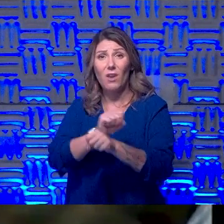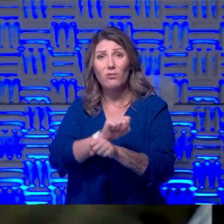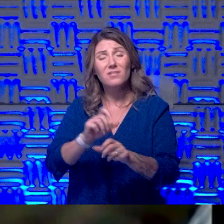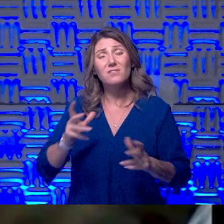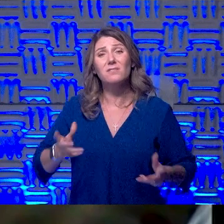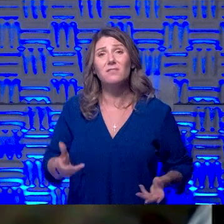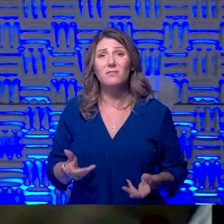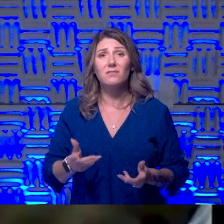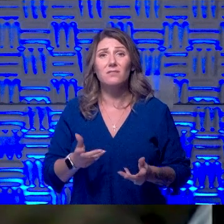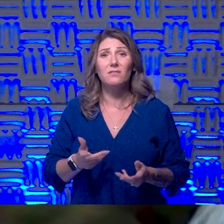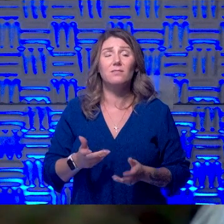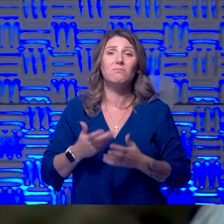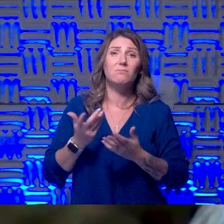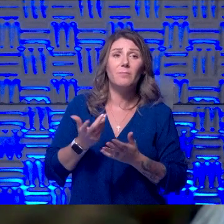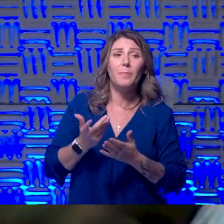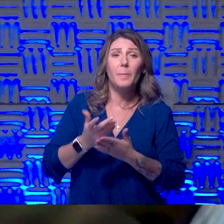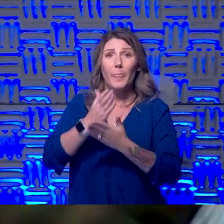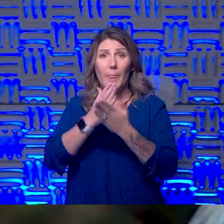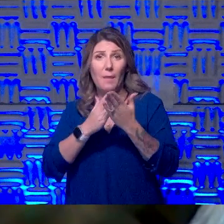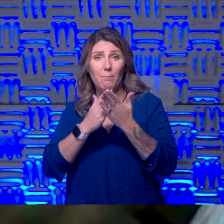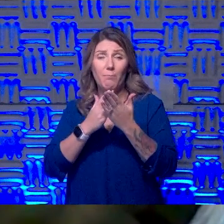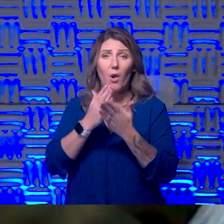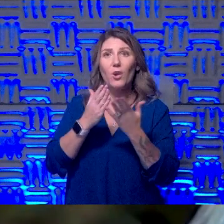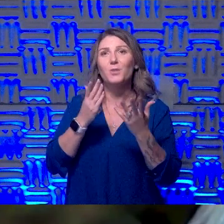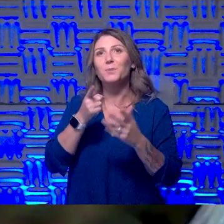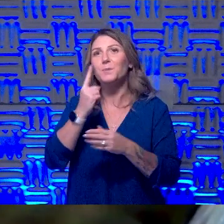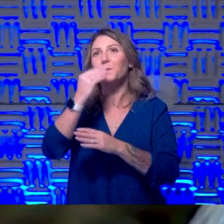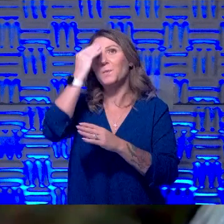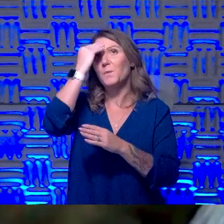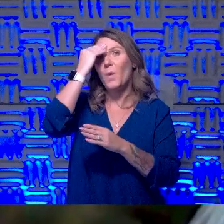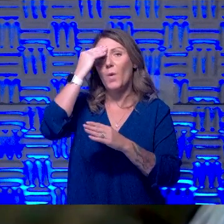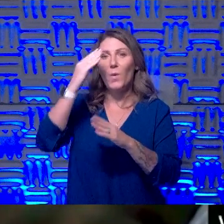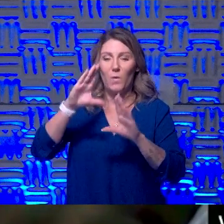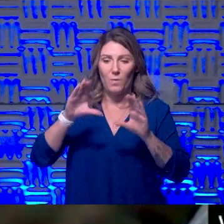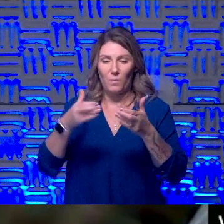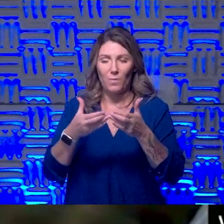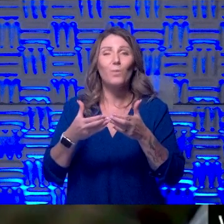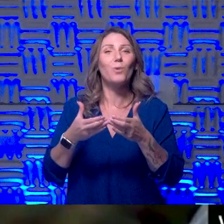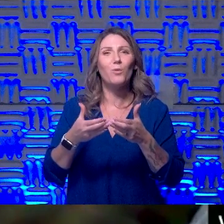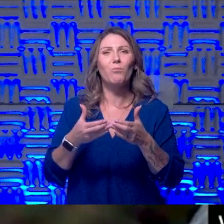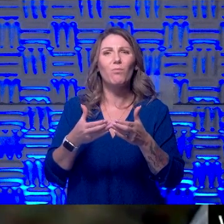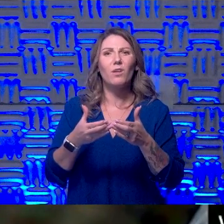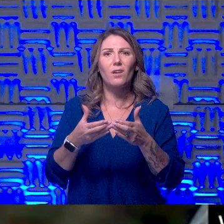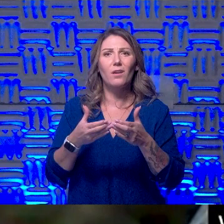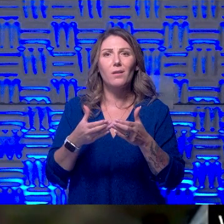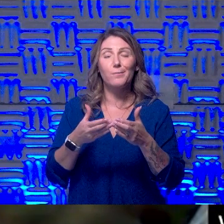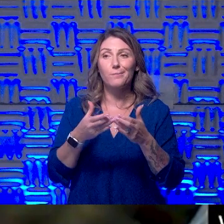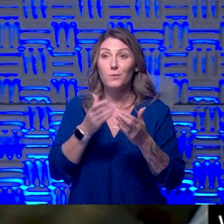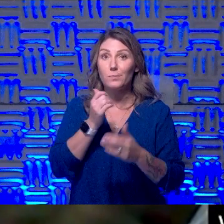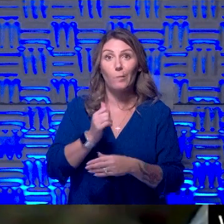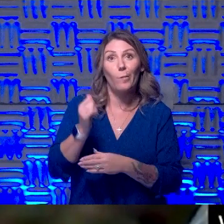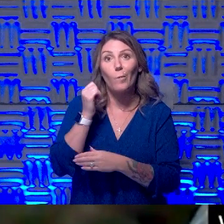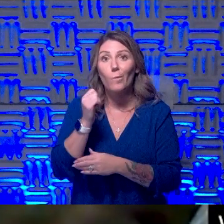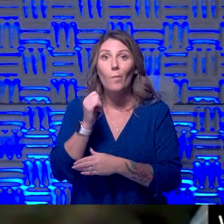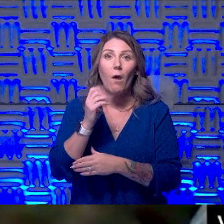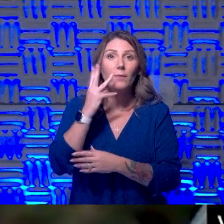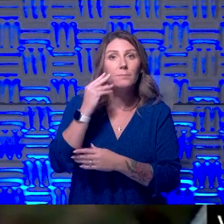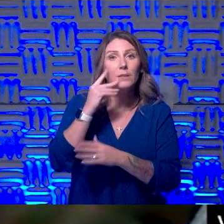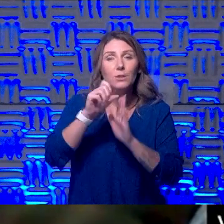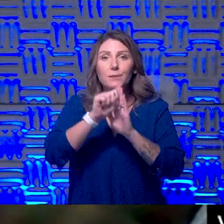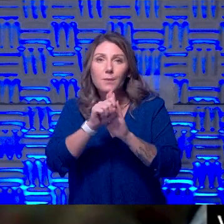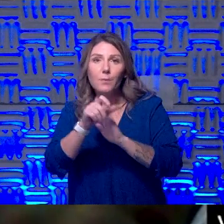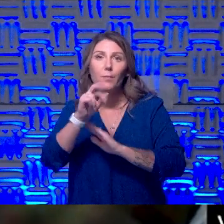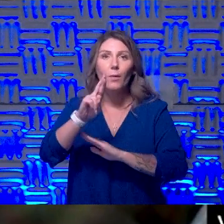be part of the group that won't experience major symptoms or won't